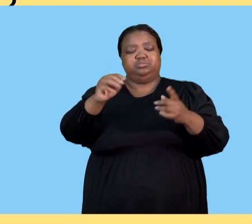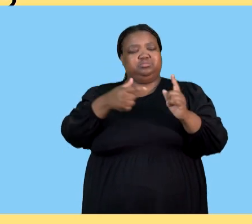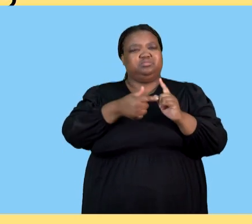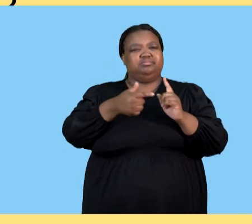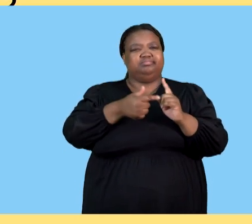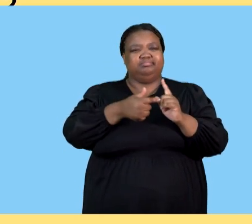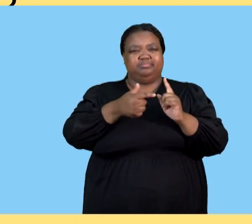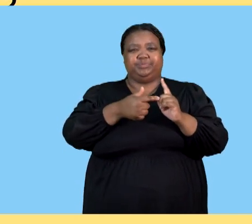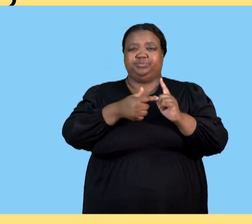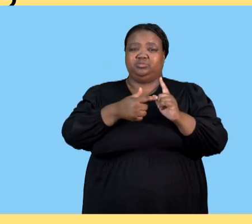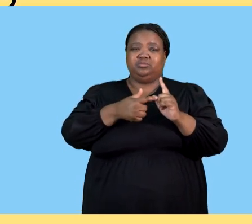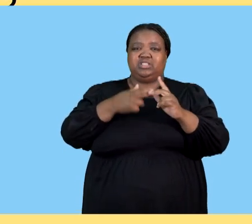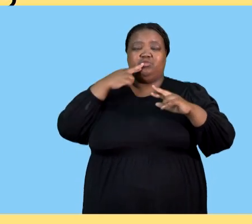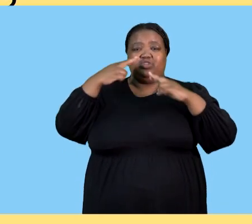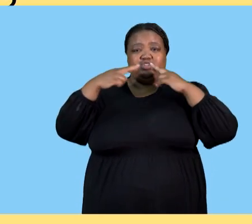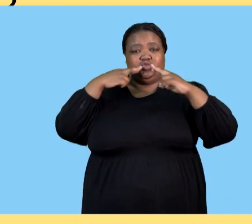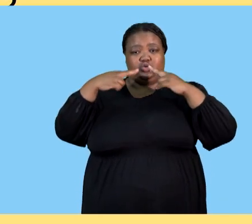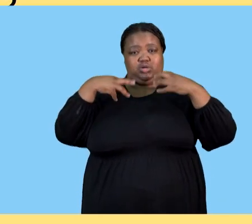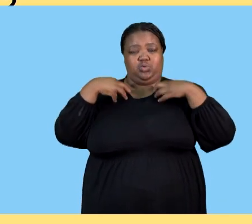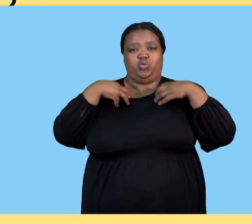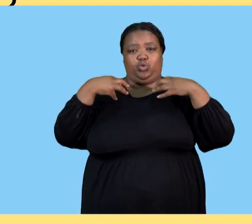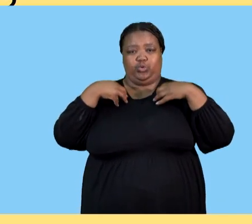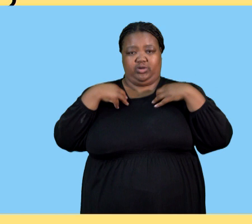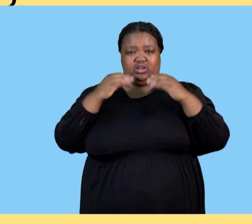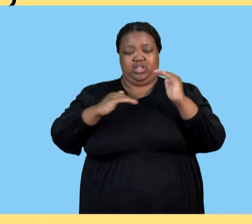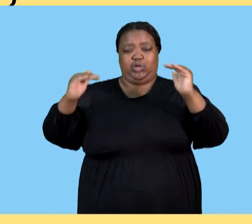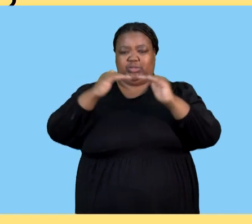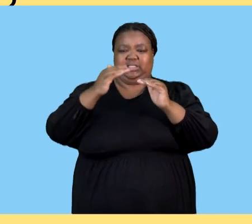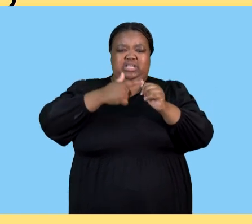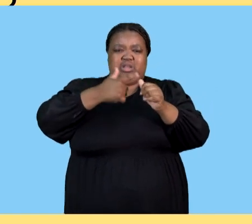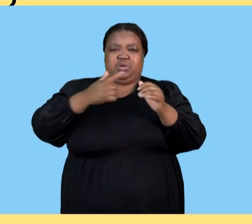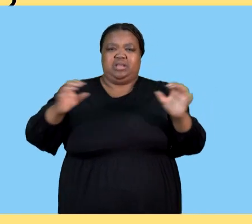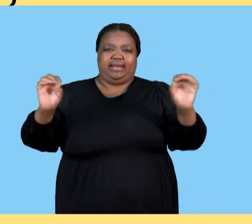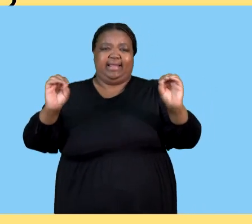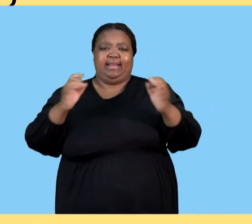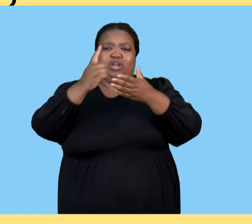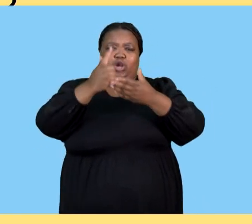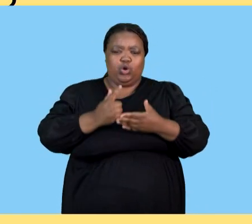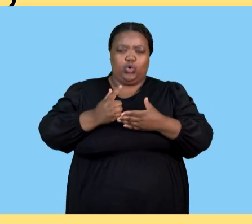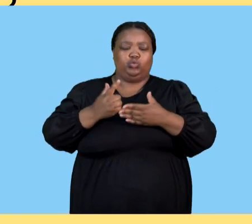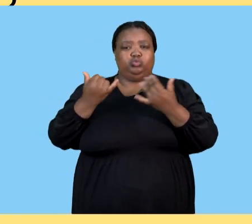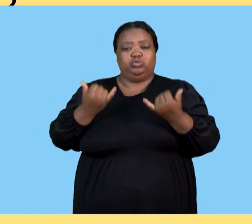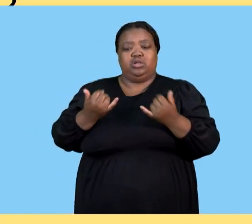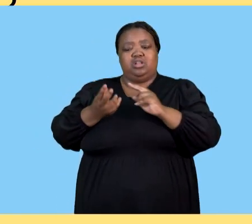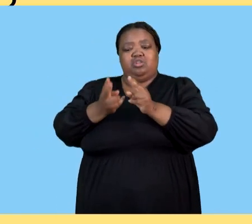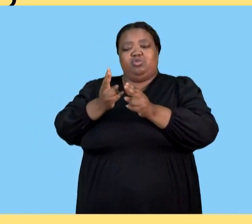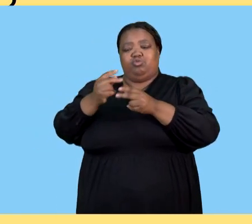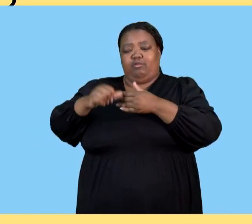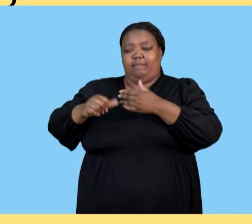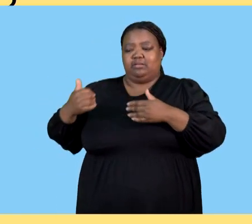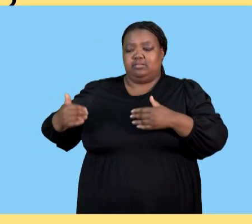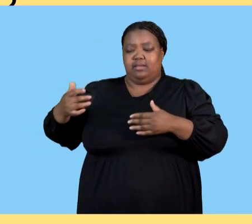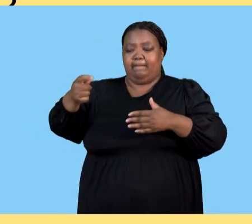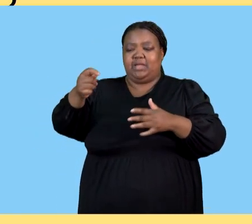able to calculate the equity for this financial year. He does not know how to calculate the portion of the loan that will be repaid in the next financial year as